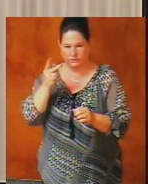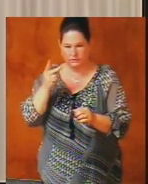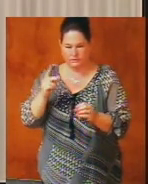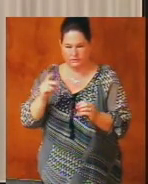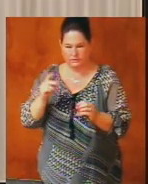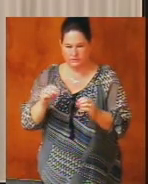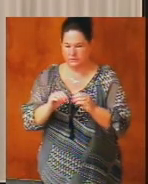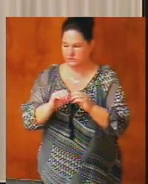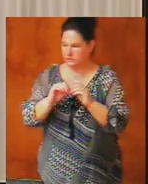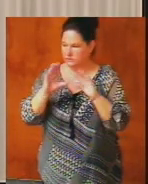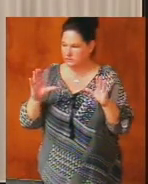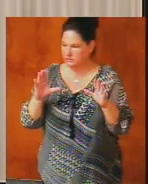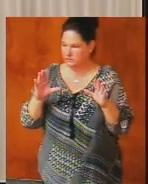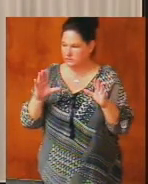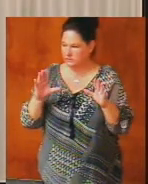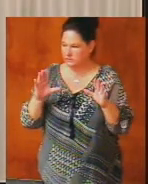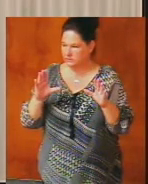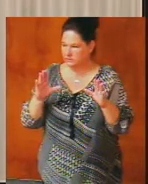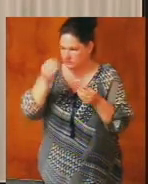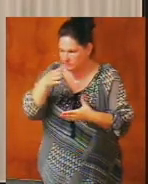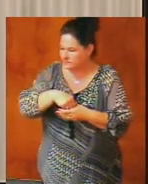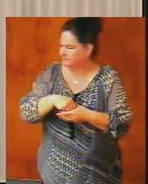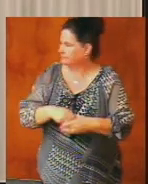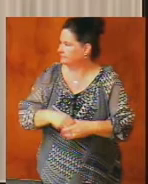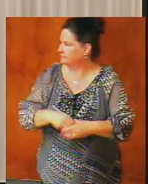its content.